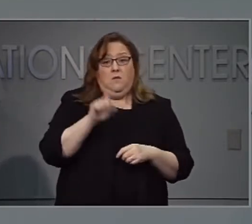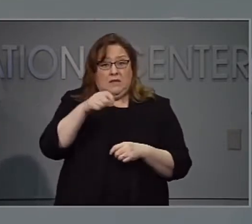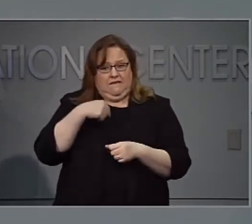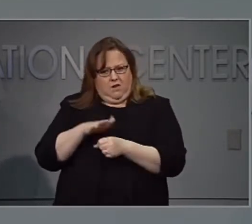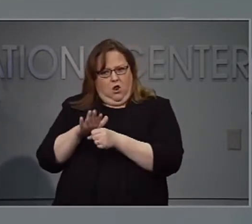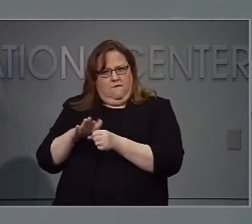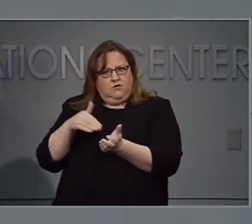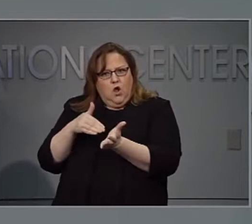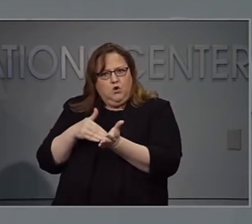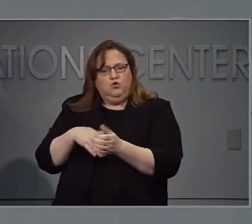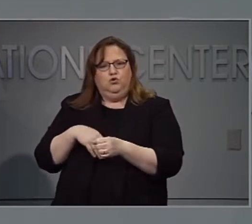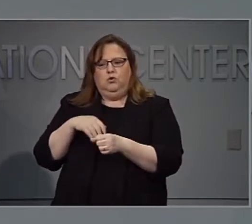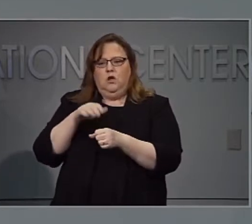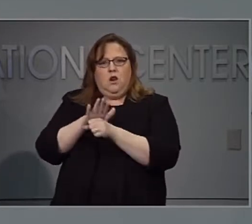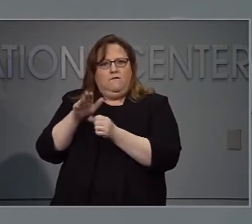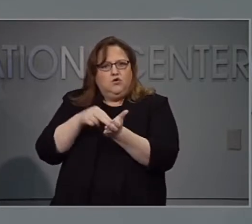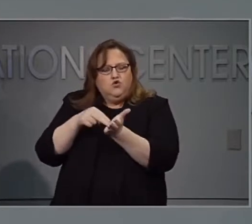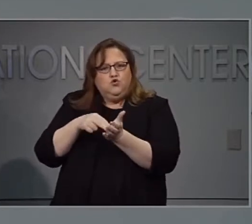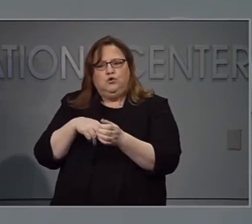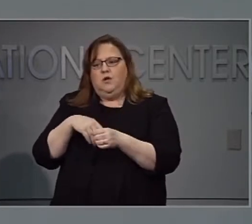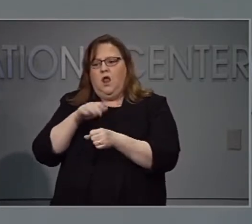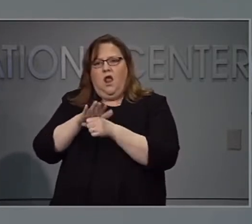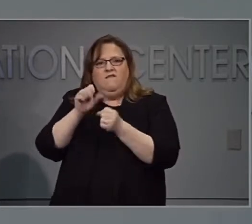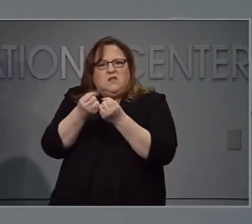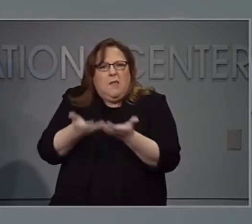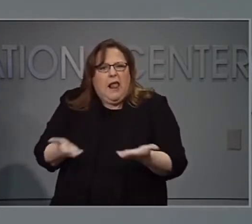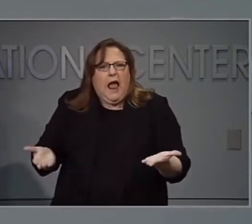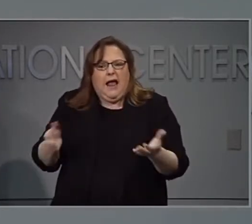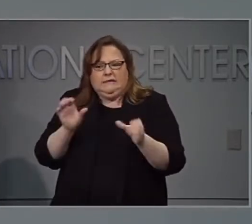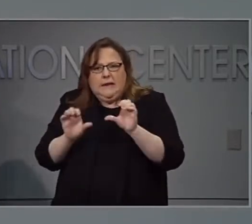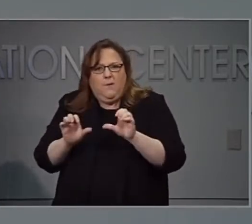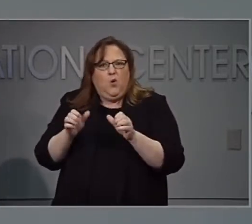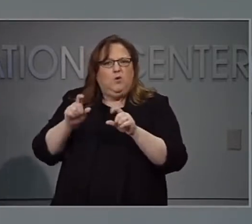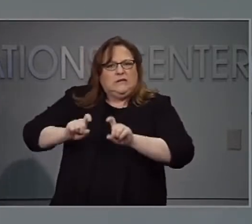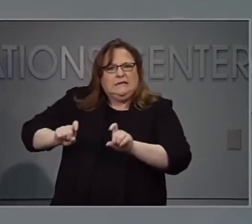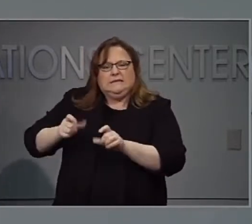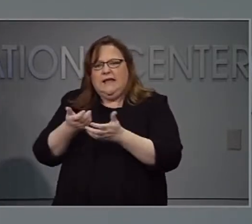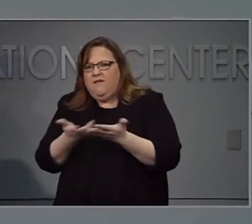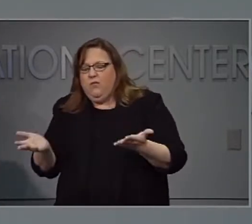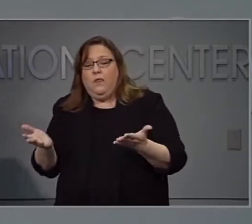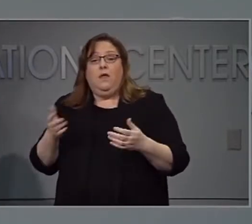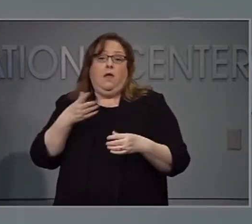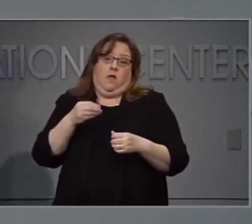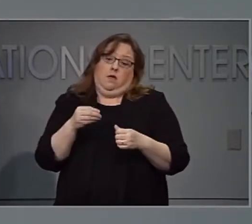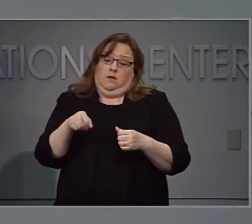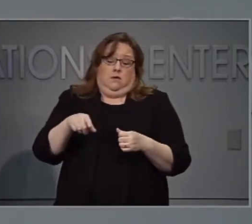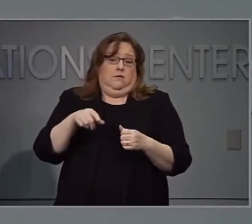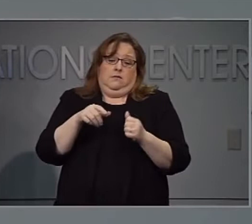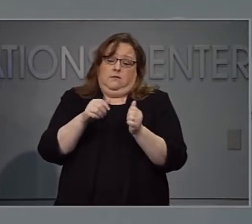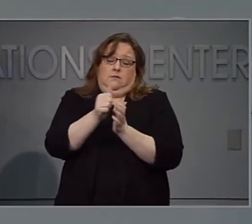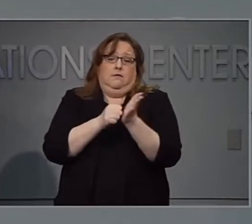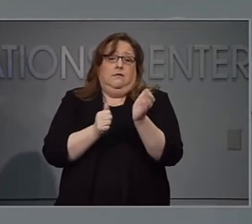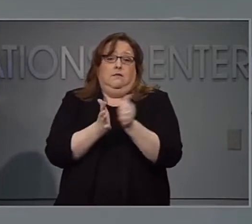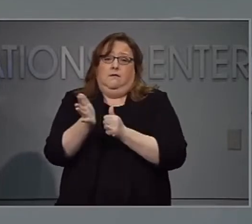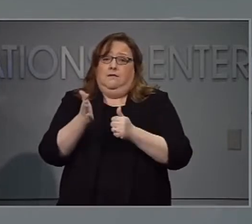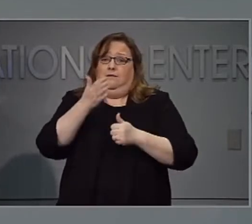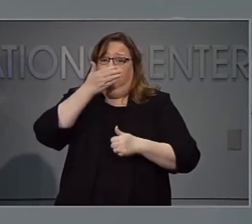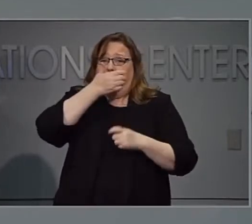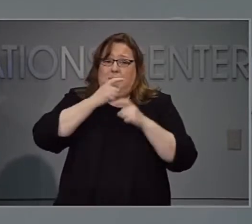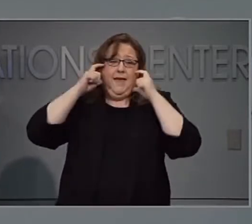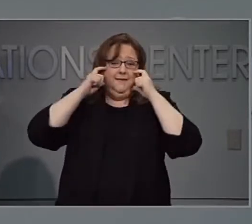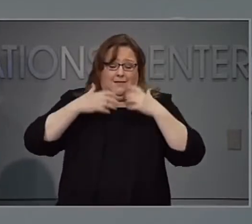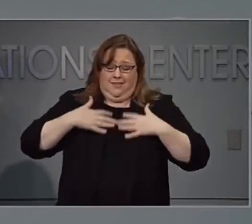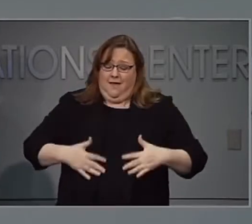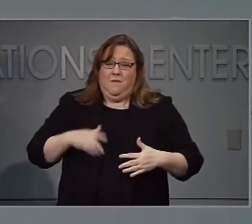supplies and the sample collection materials and the personal protective equipment necessary to do the work. Doctors